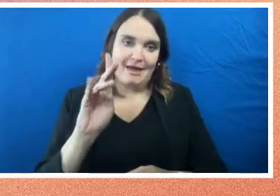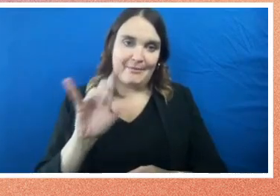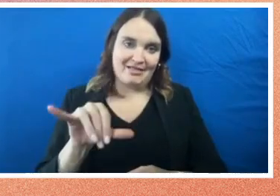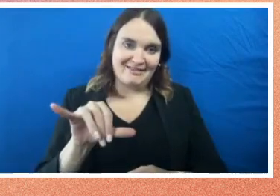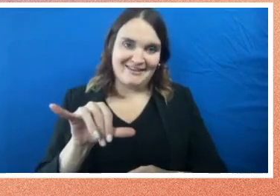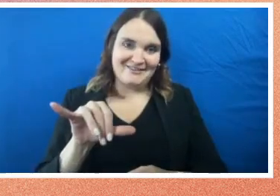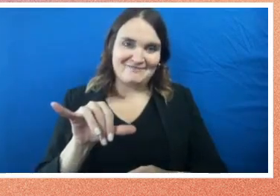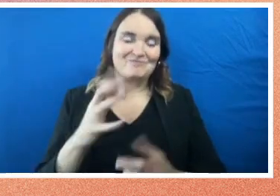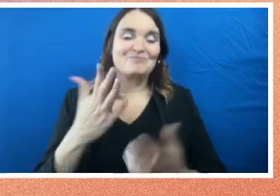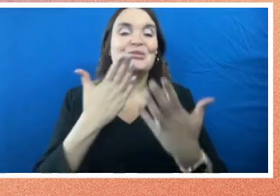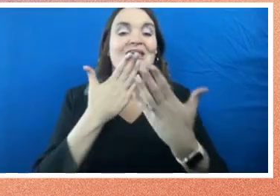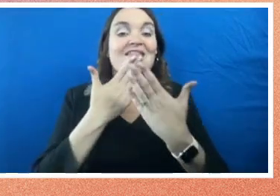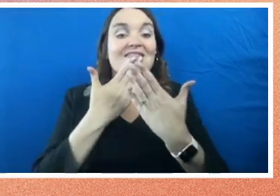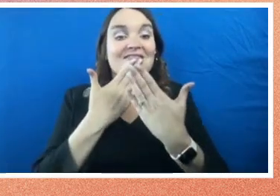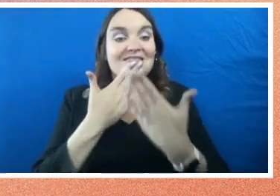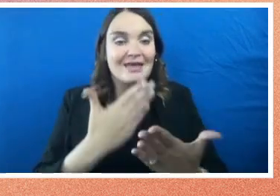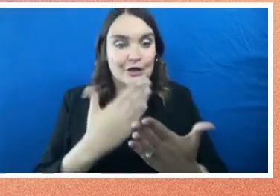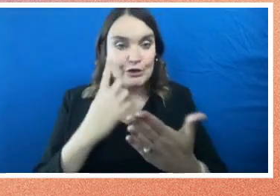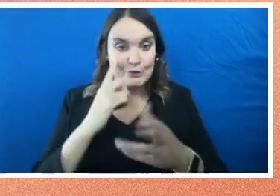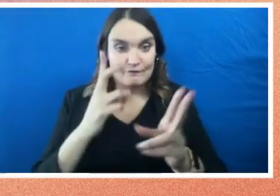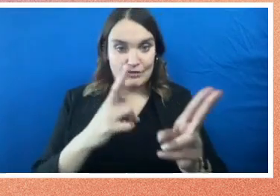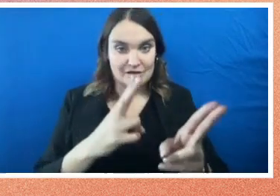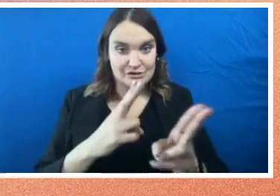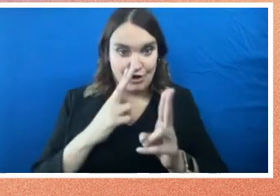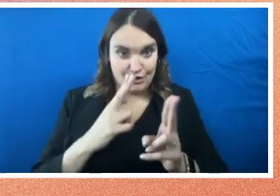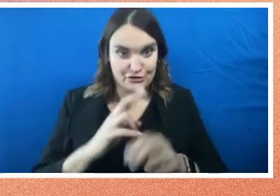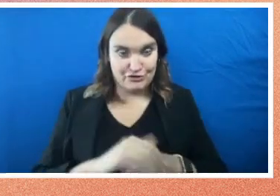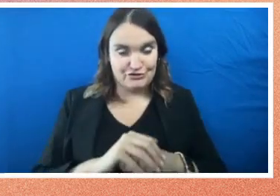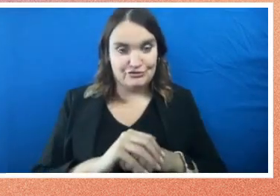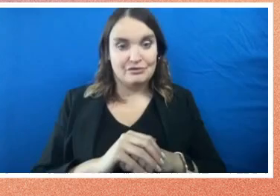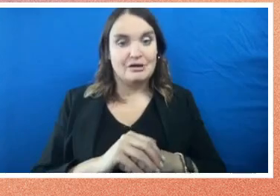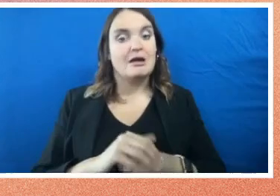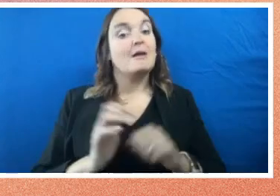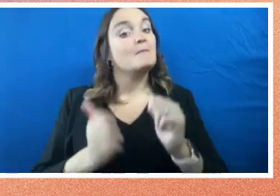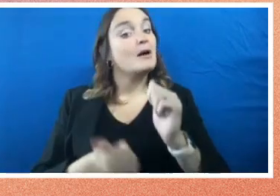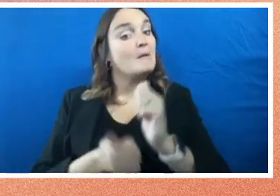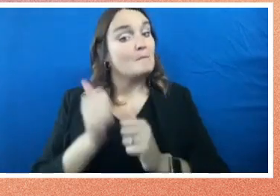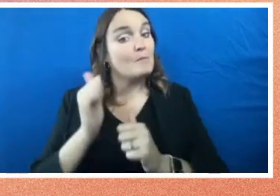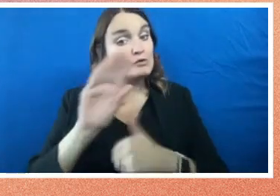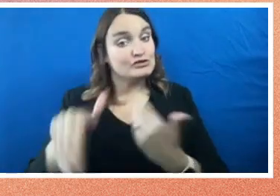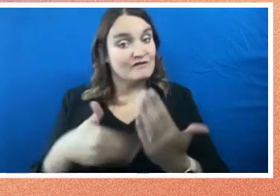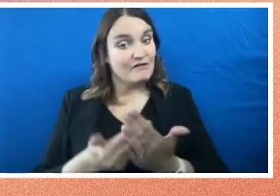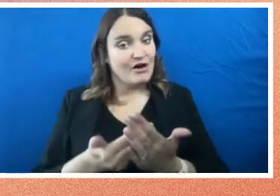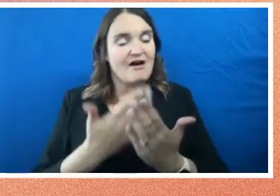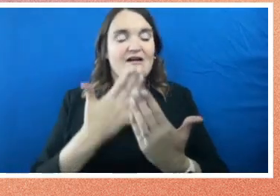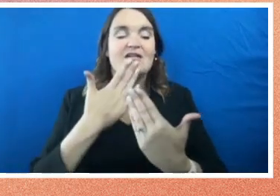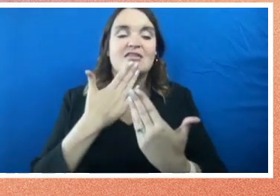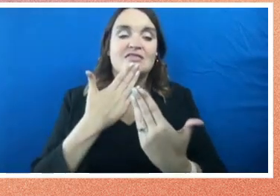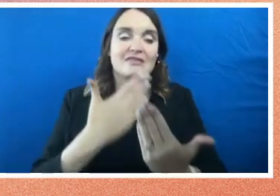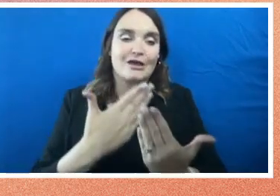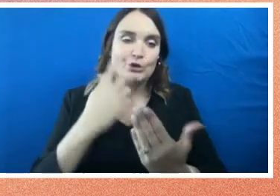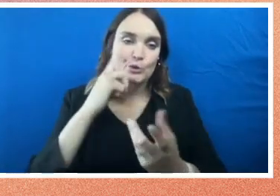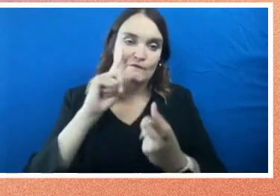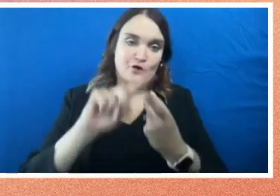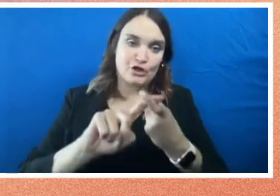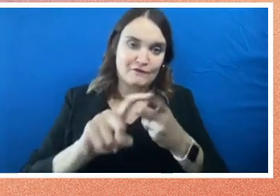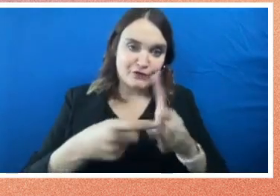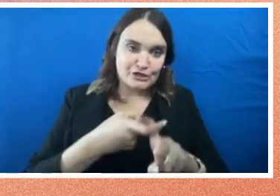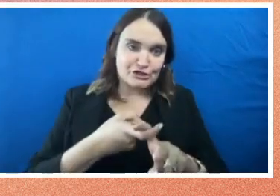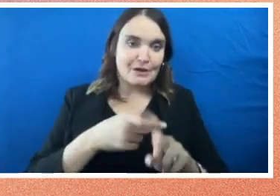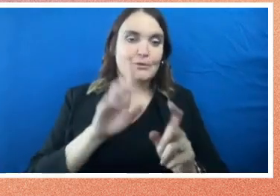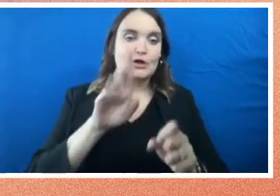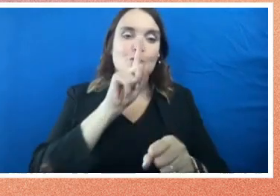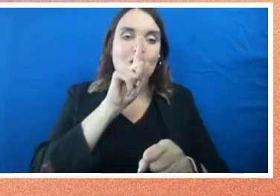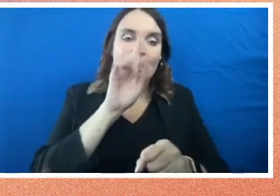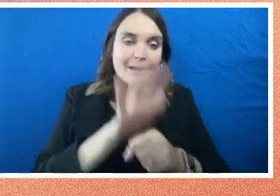this great honor. But most of all, thank you for your friendship and commitment to changing